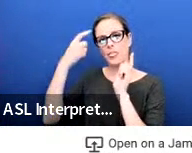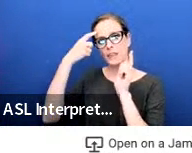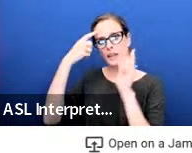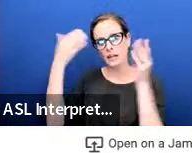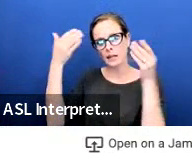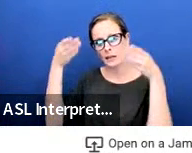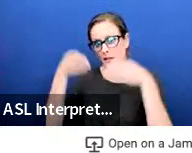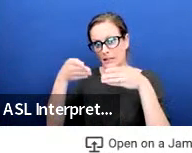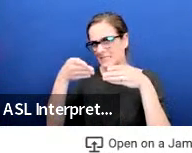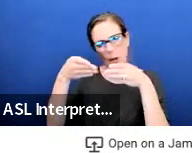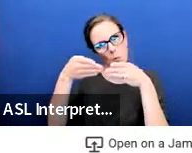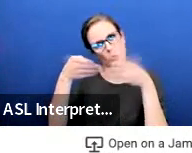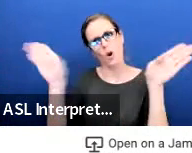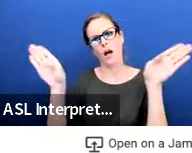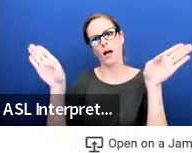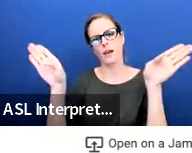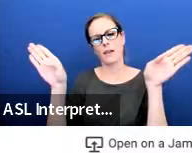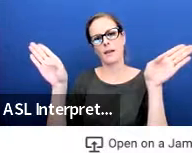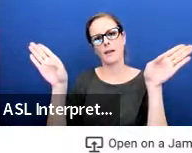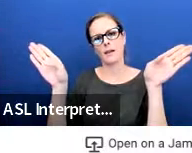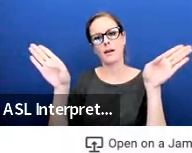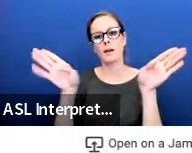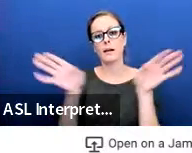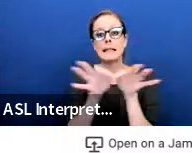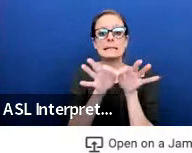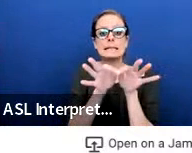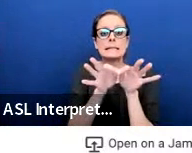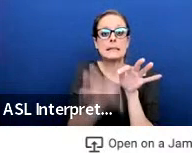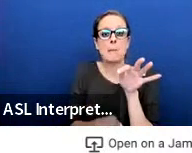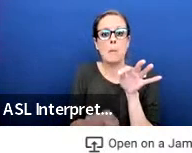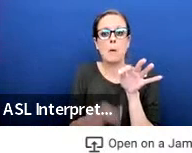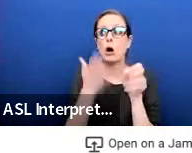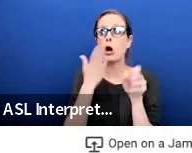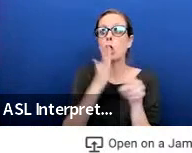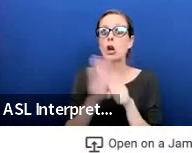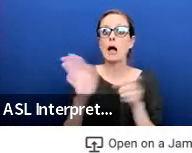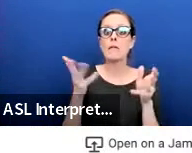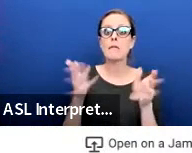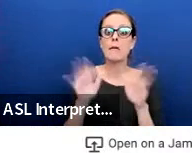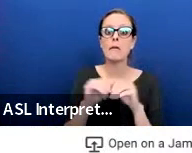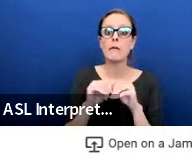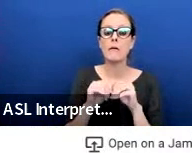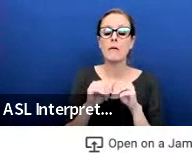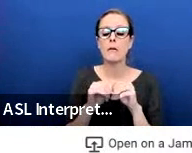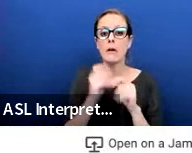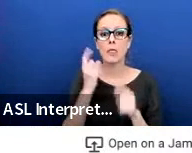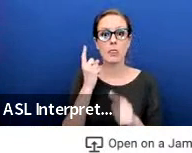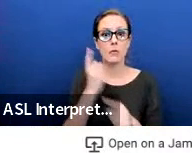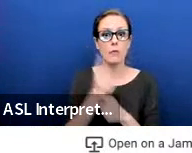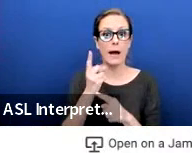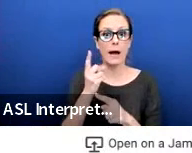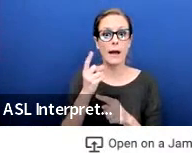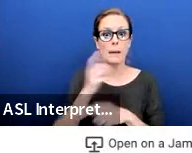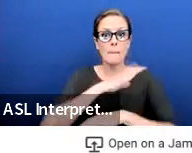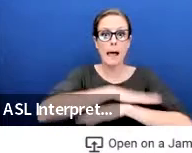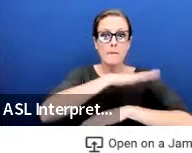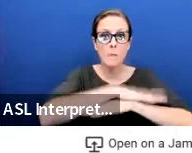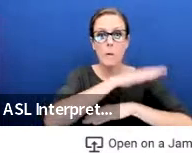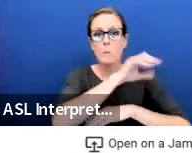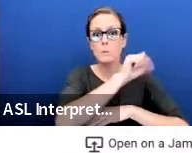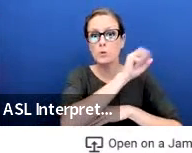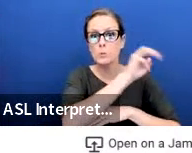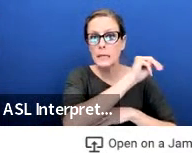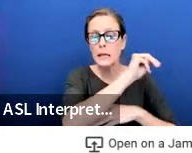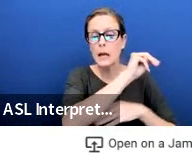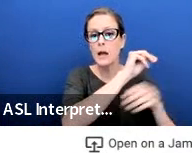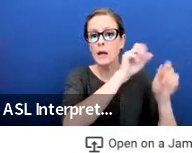not just the simple stuff like whether it's on the right platforms or in the right language, but